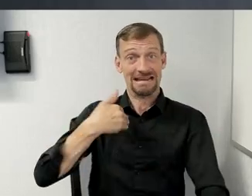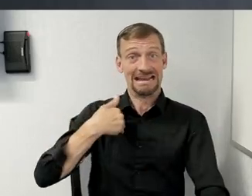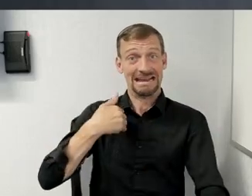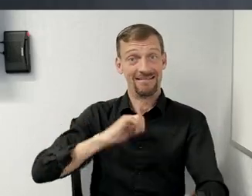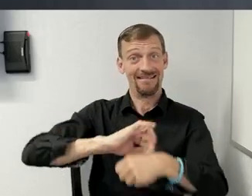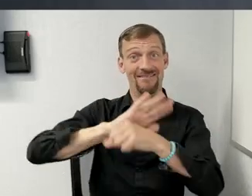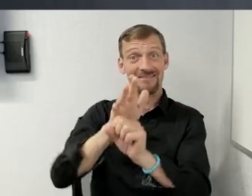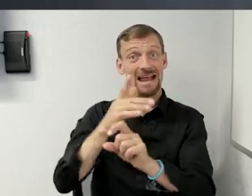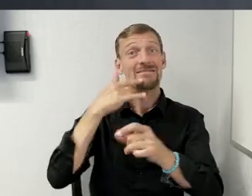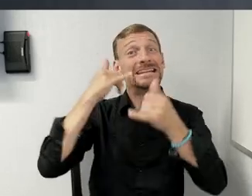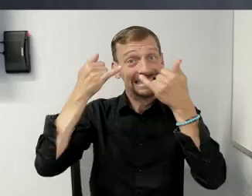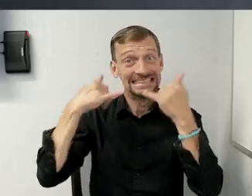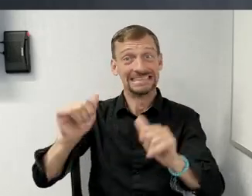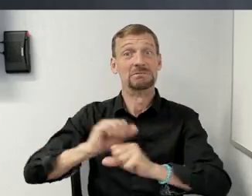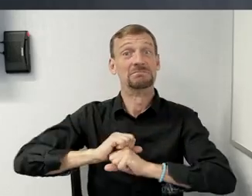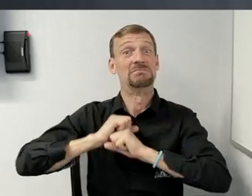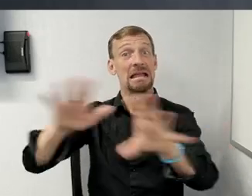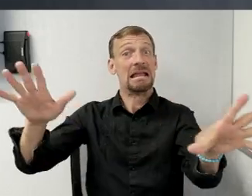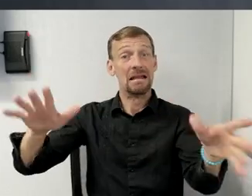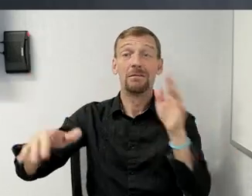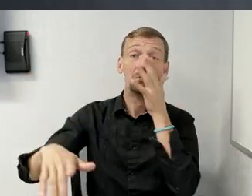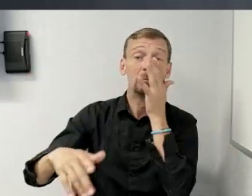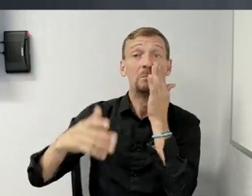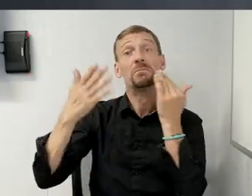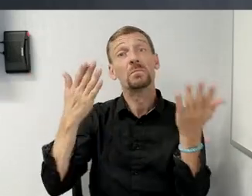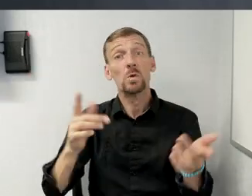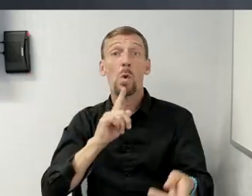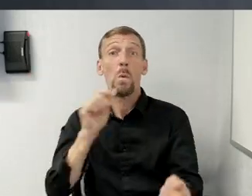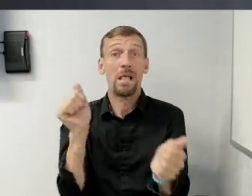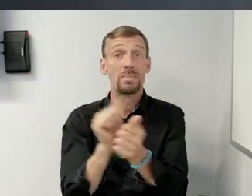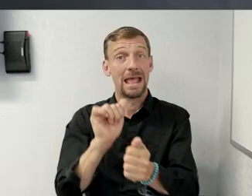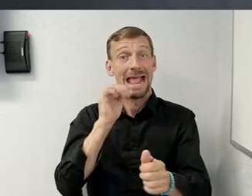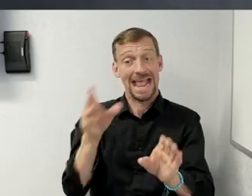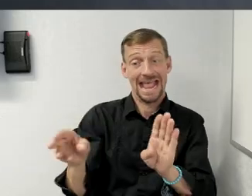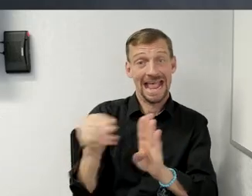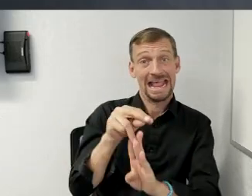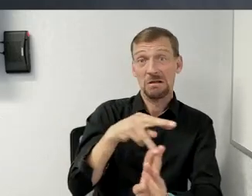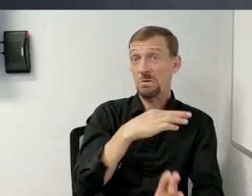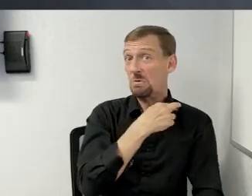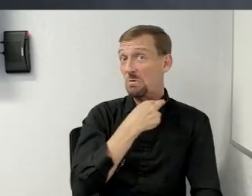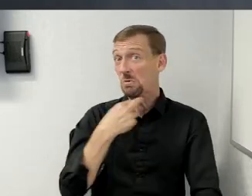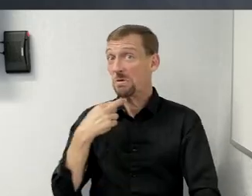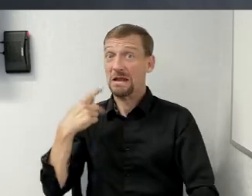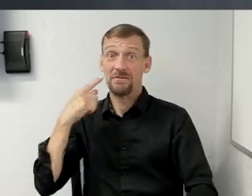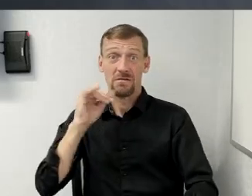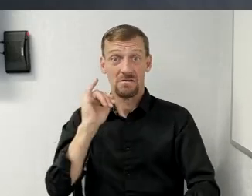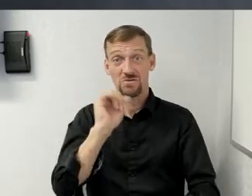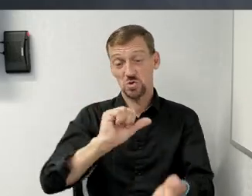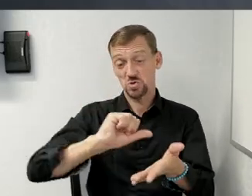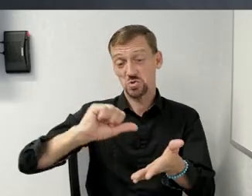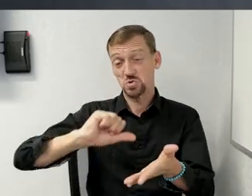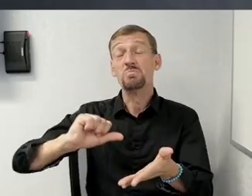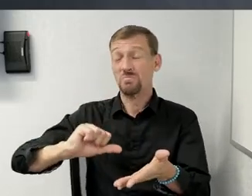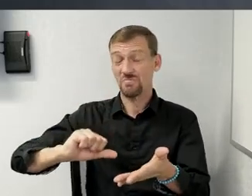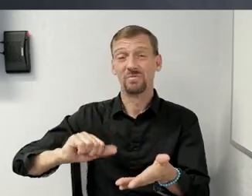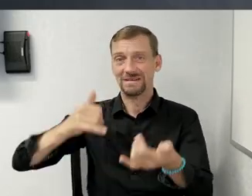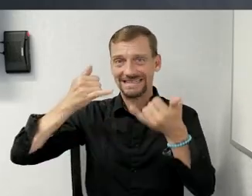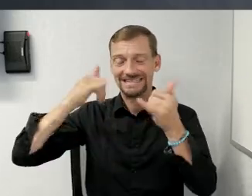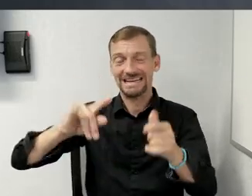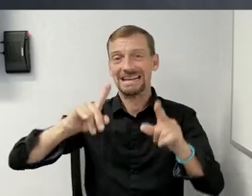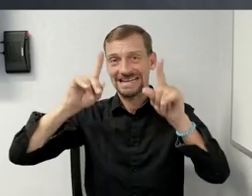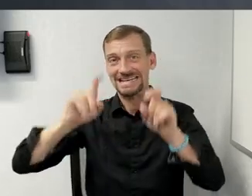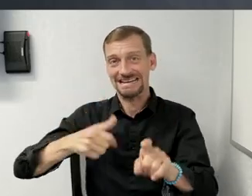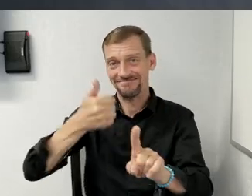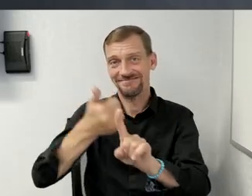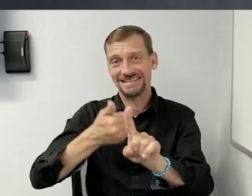contagious. So because of just the added risk in doing those types of invasive procedures, we will continue